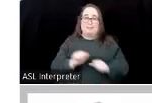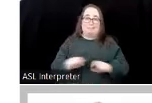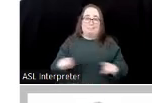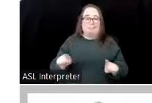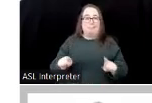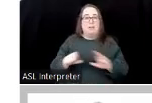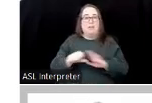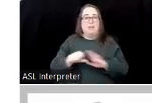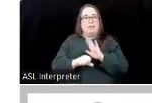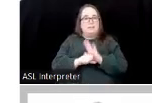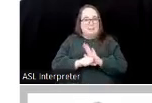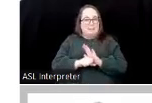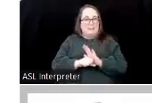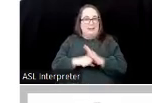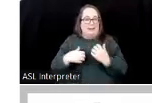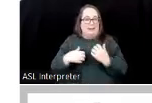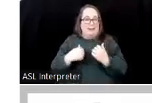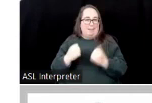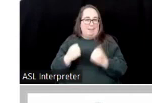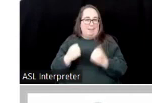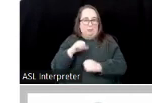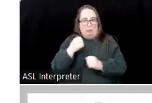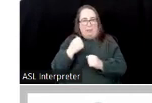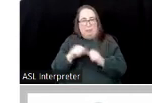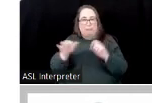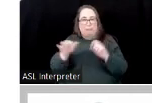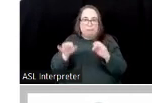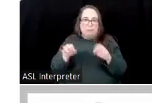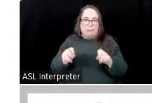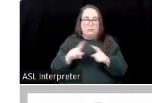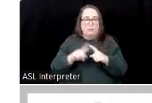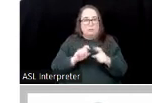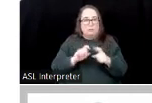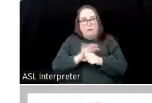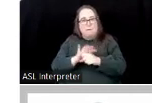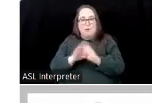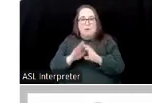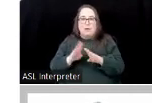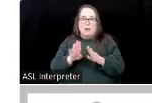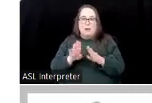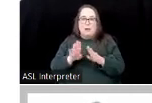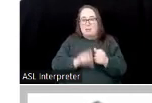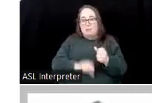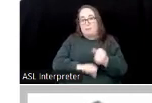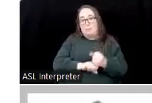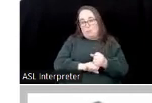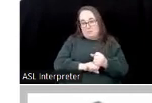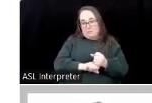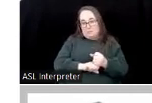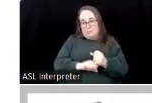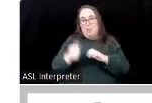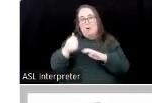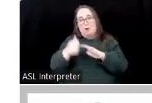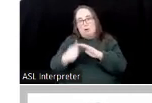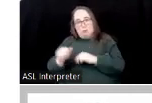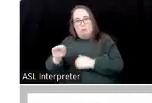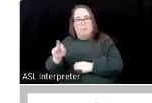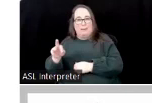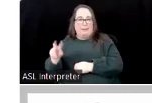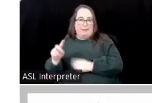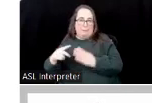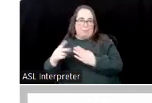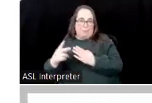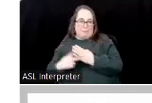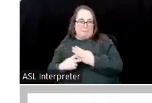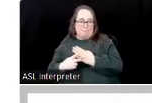state health official letter that described opportunities to cover housing-related supports under the Medicaid program. And